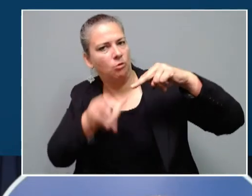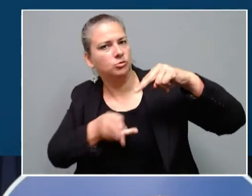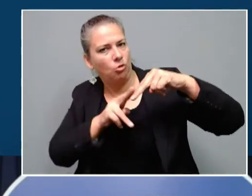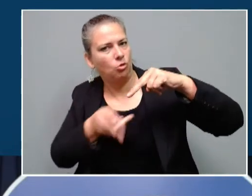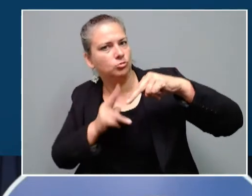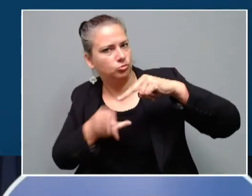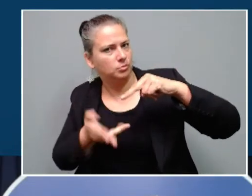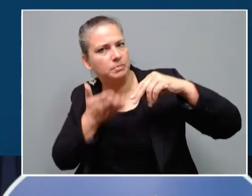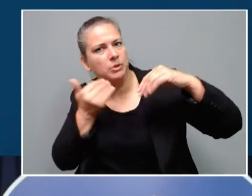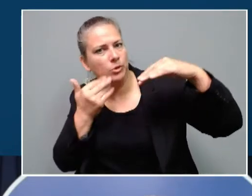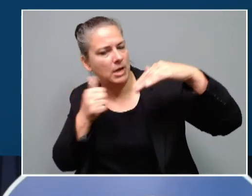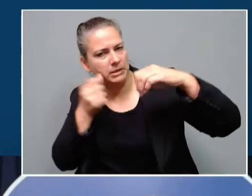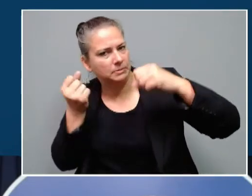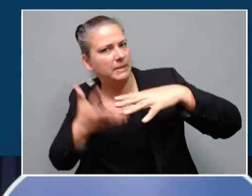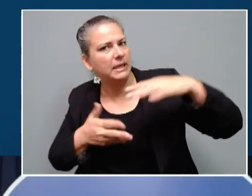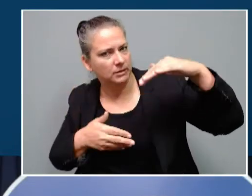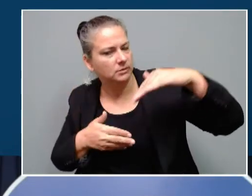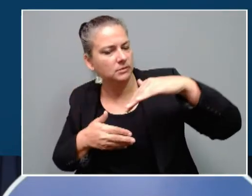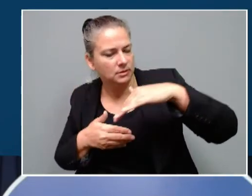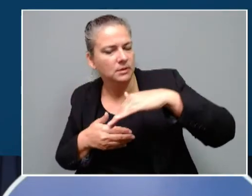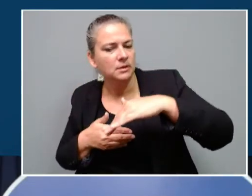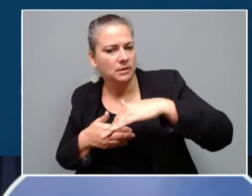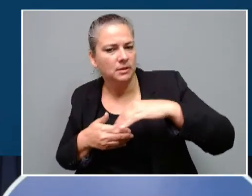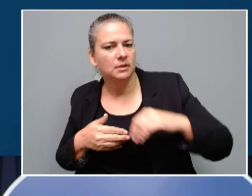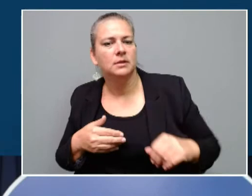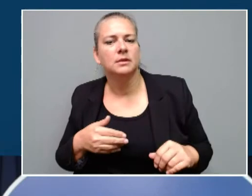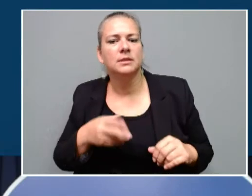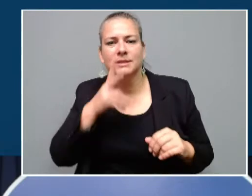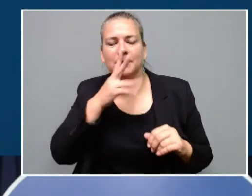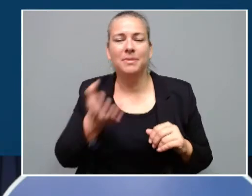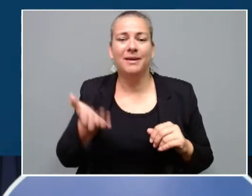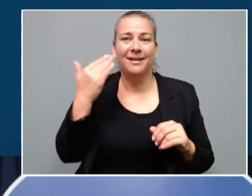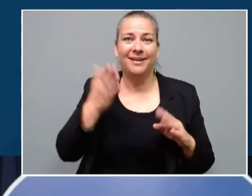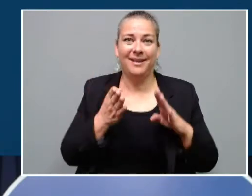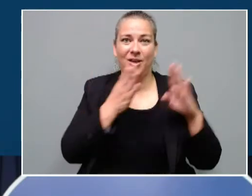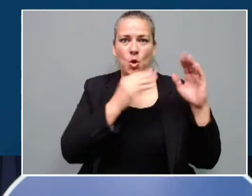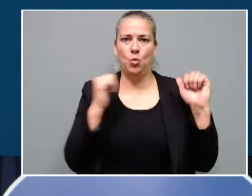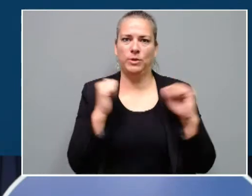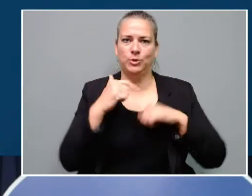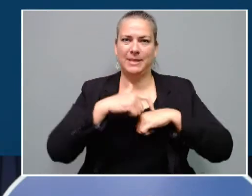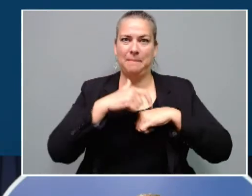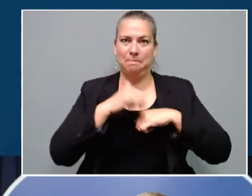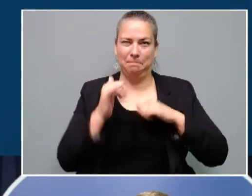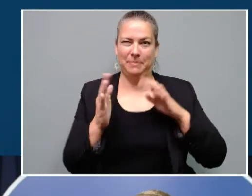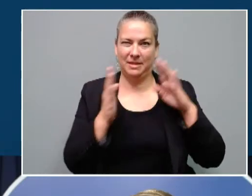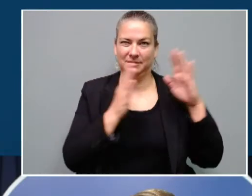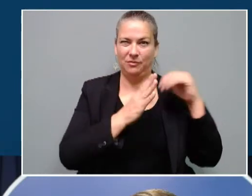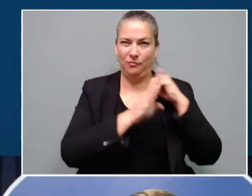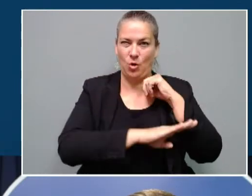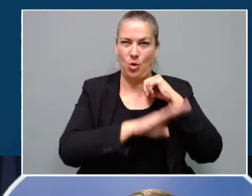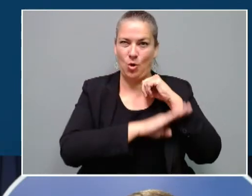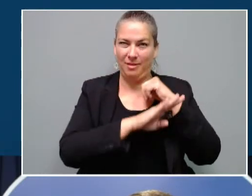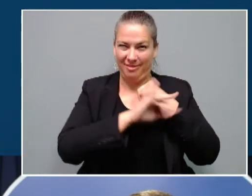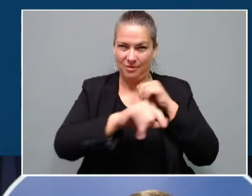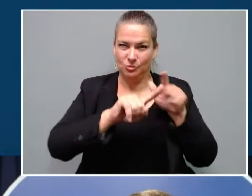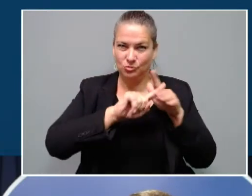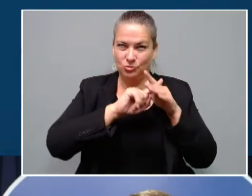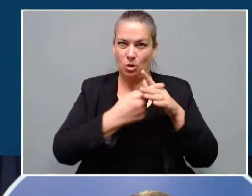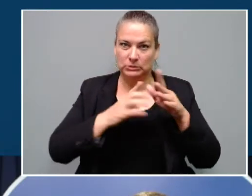saw at the peak of the winter and the fall surge. That's something we haven't been able to say